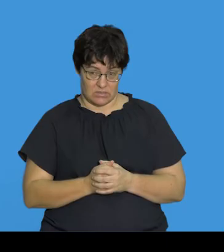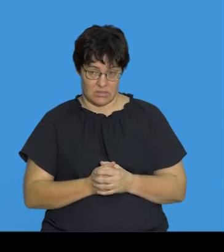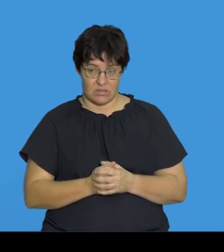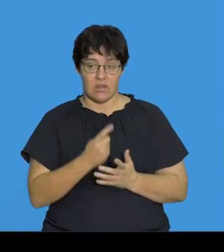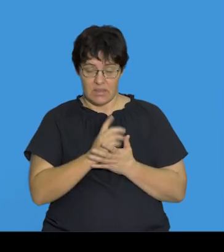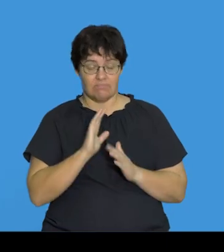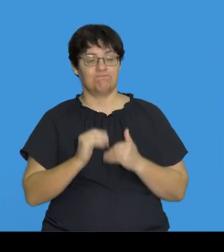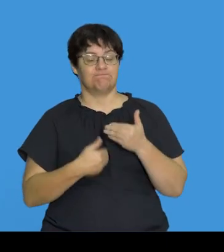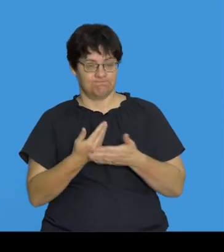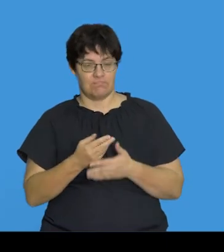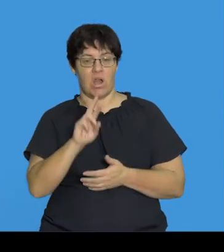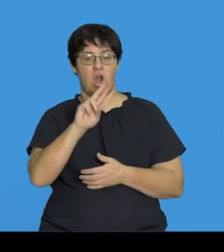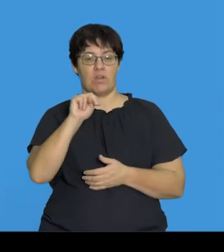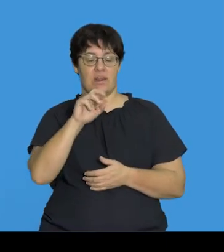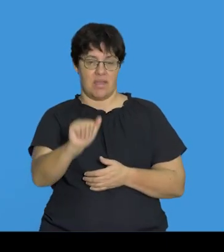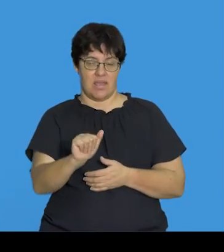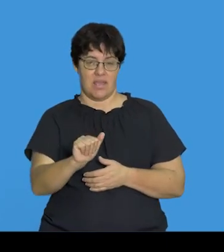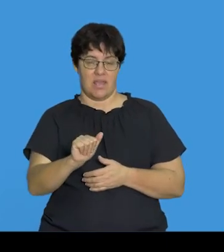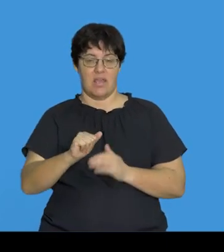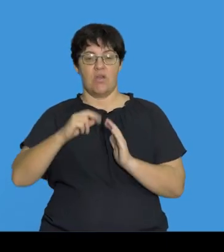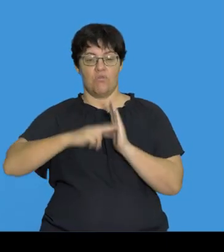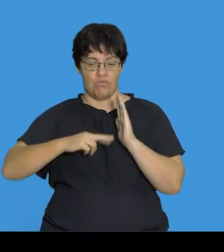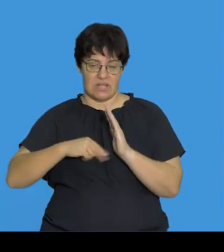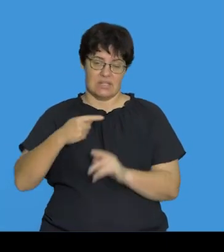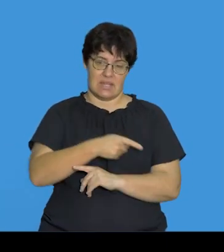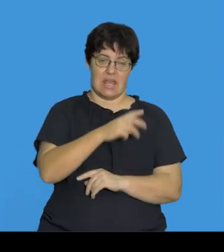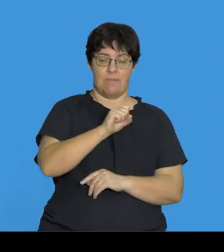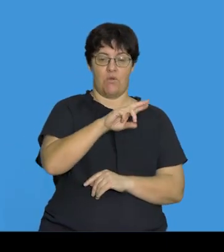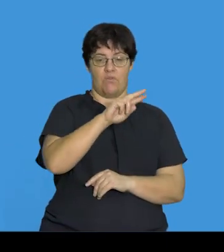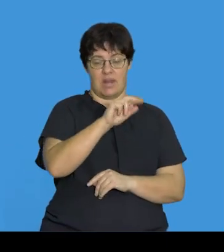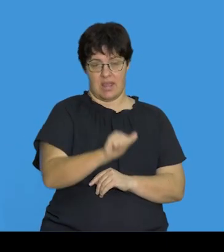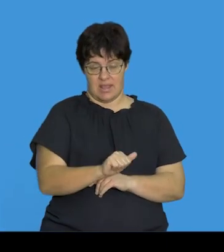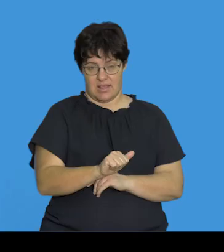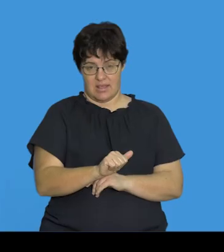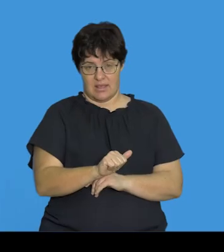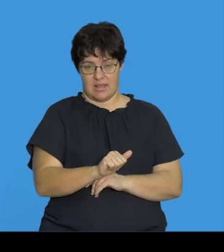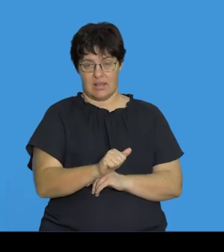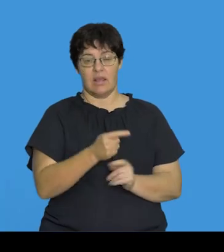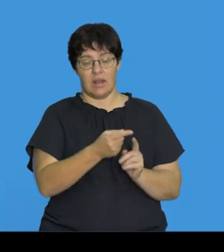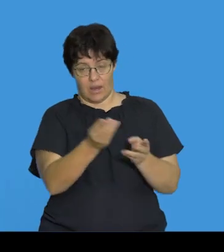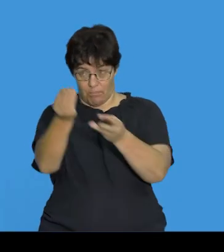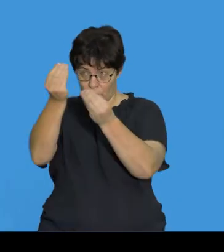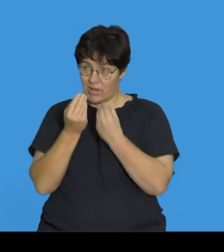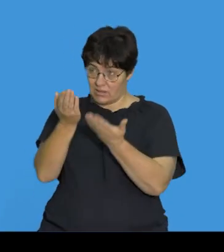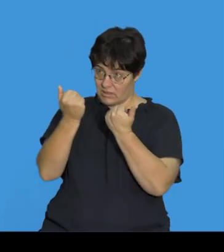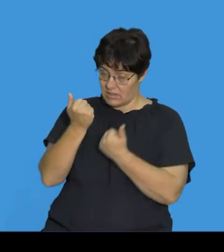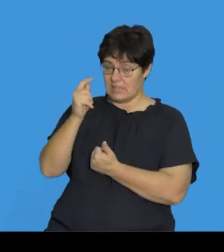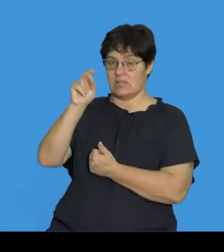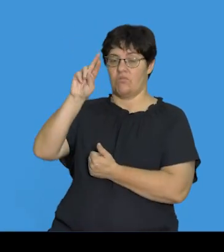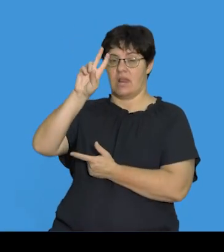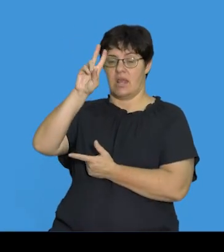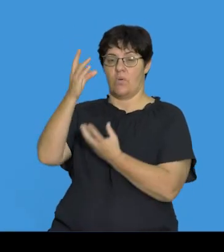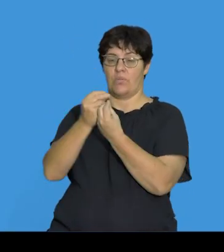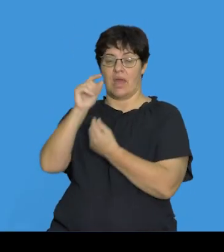process continues where the RNA reads the mRNA, bringing in tRNA